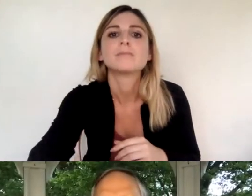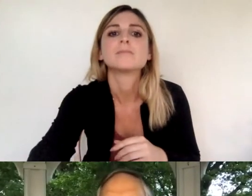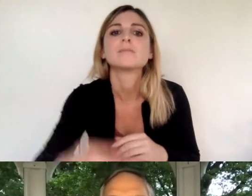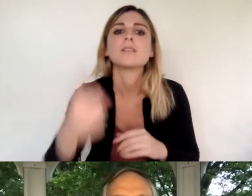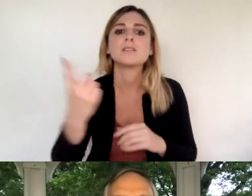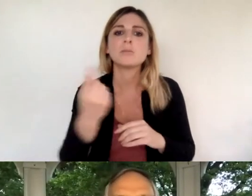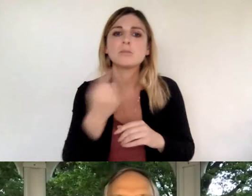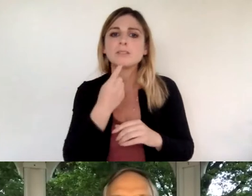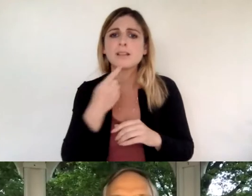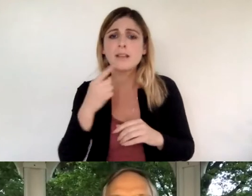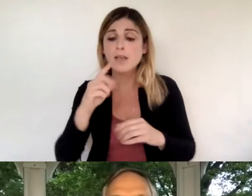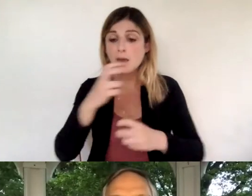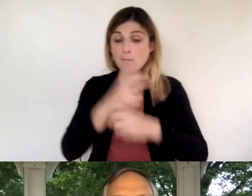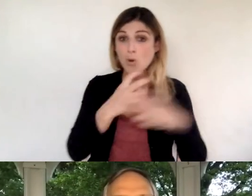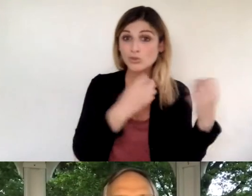opinion?